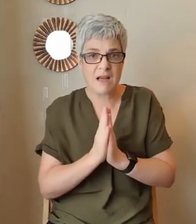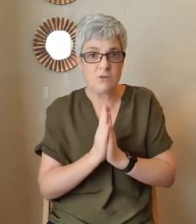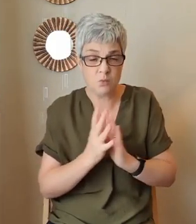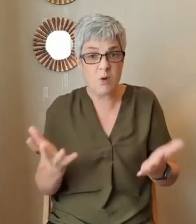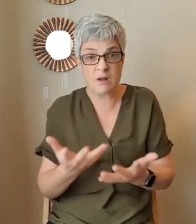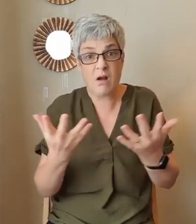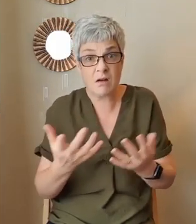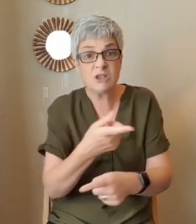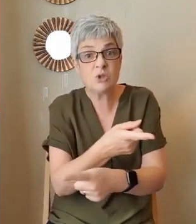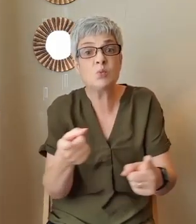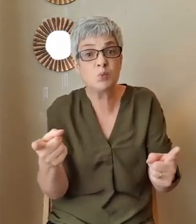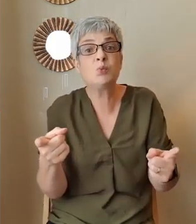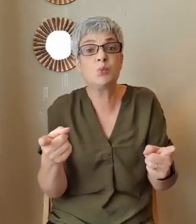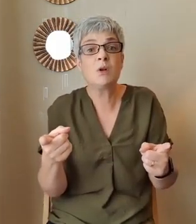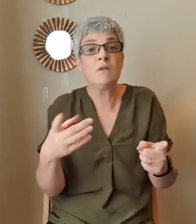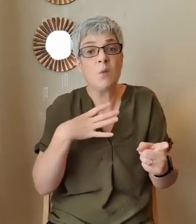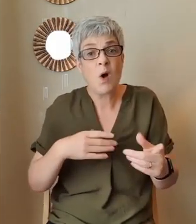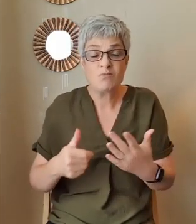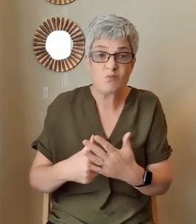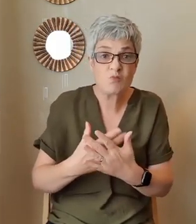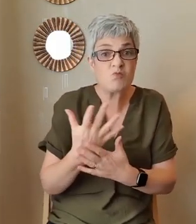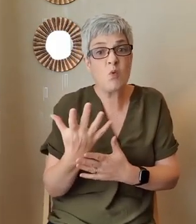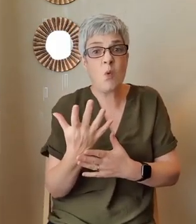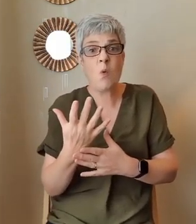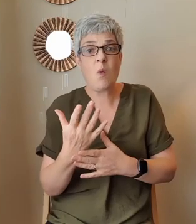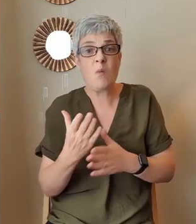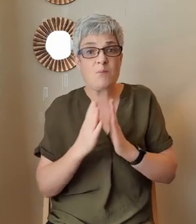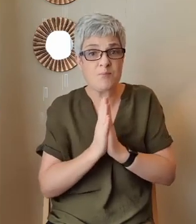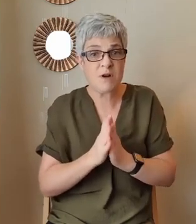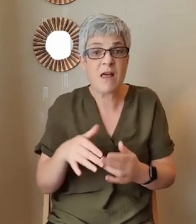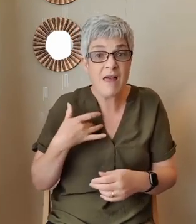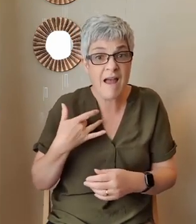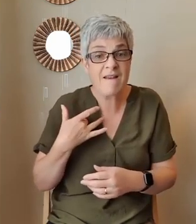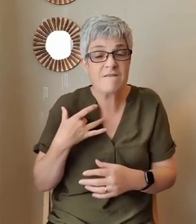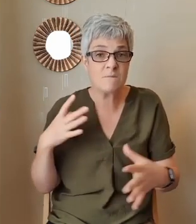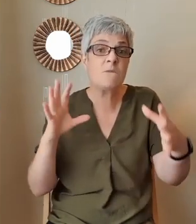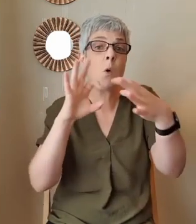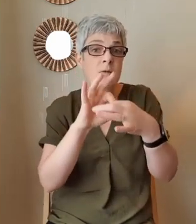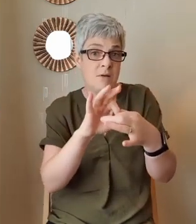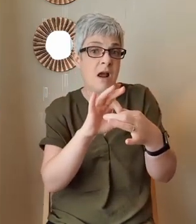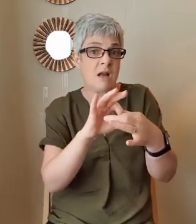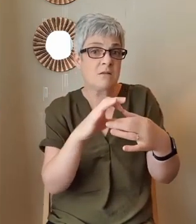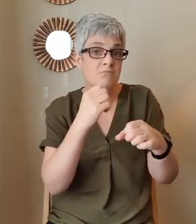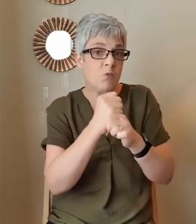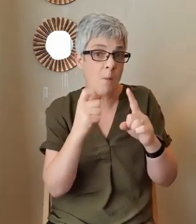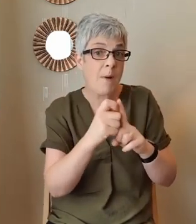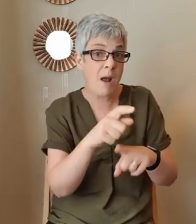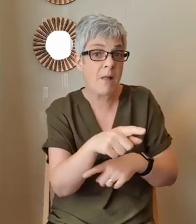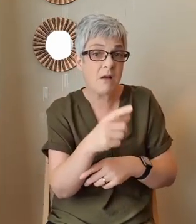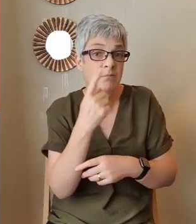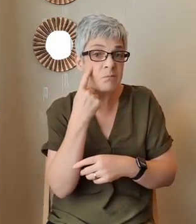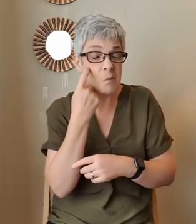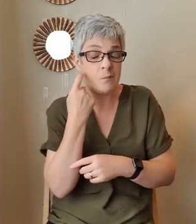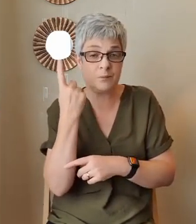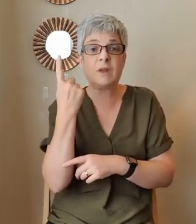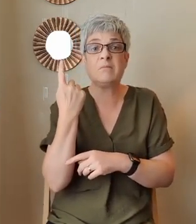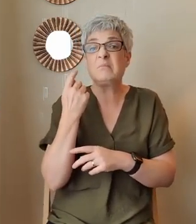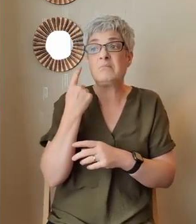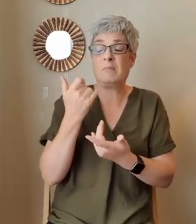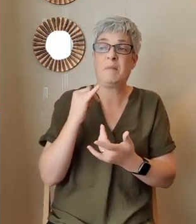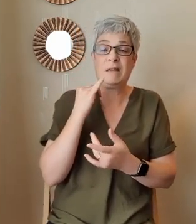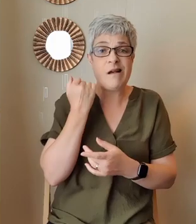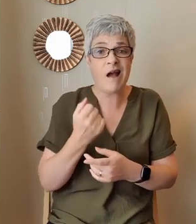anyone who wants to grow in their prayer life to get in touch with me and see if we can have folks doing